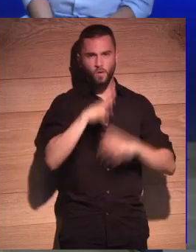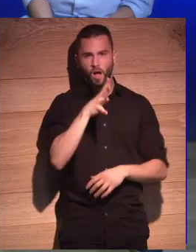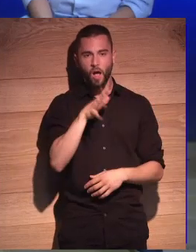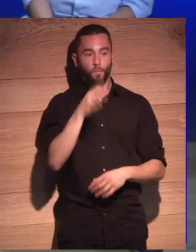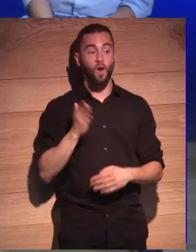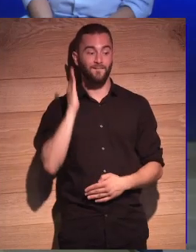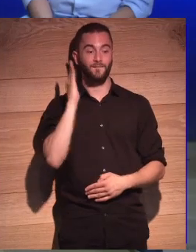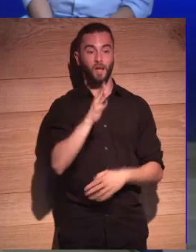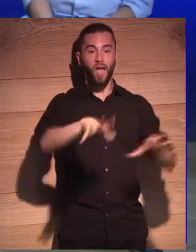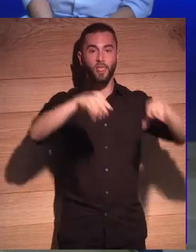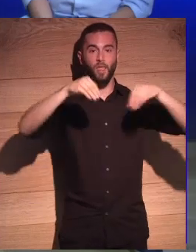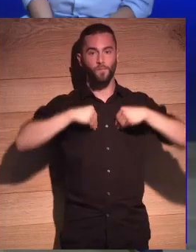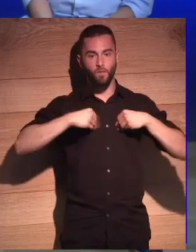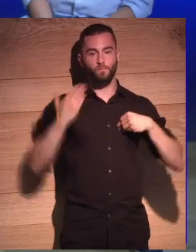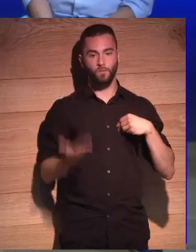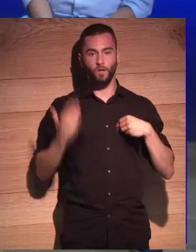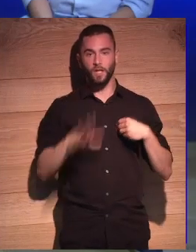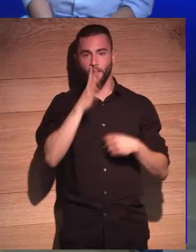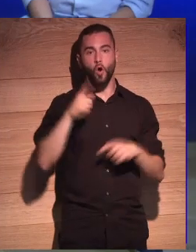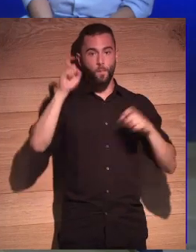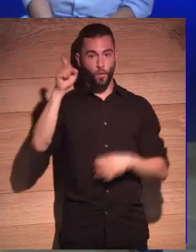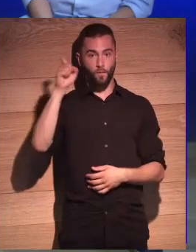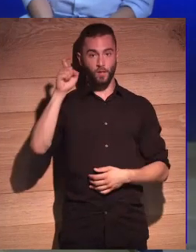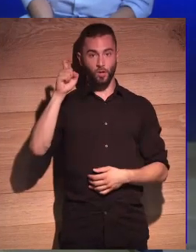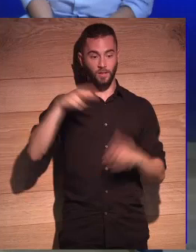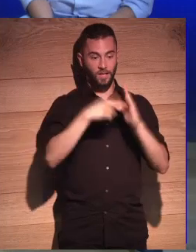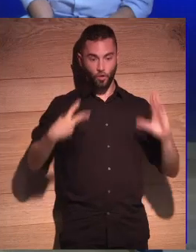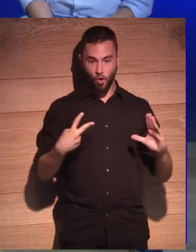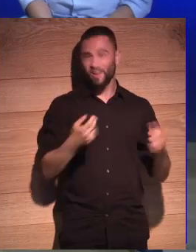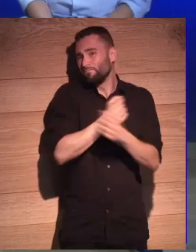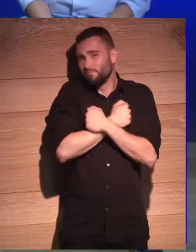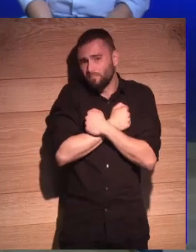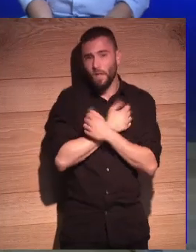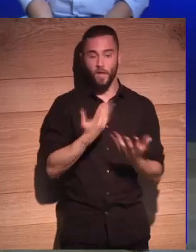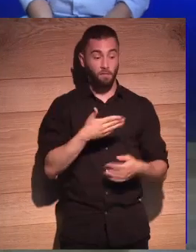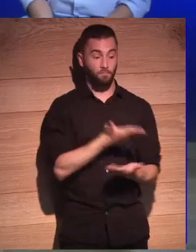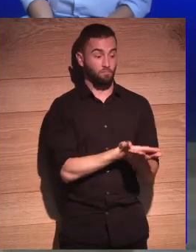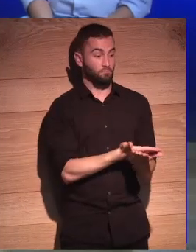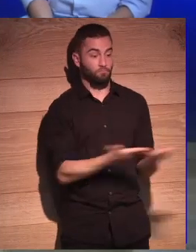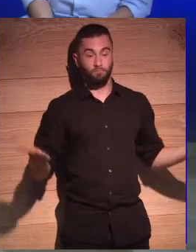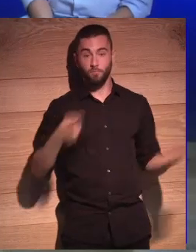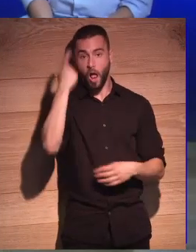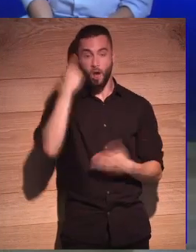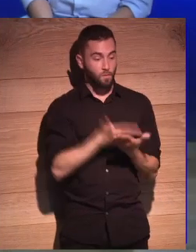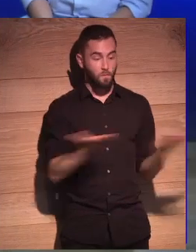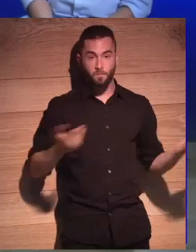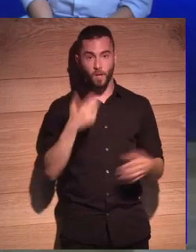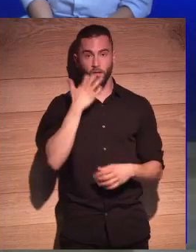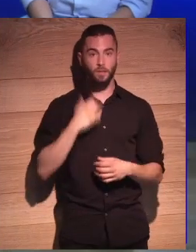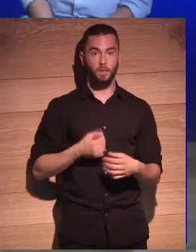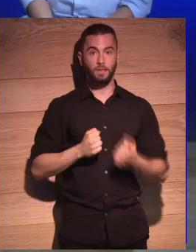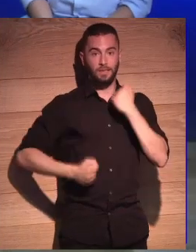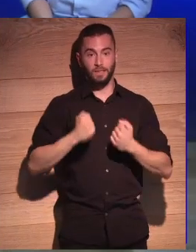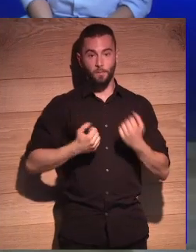incredible headsets because the impact and the acceptance has been so wide, so deep. Teachers were